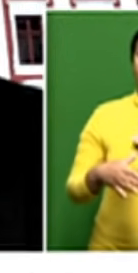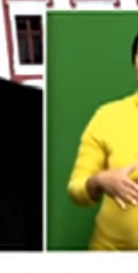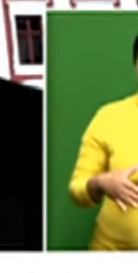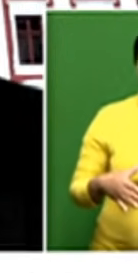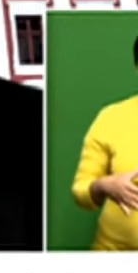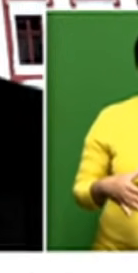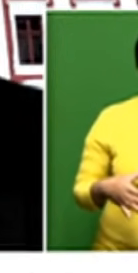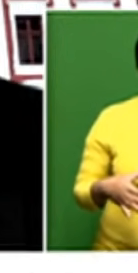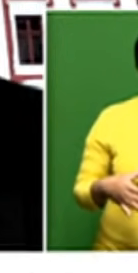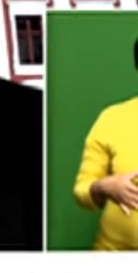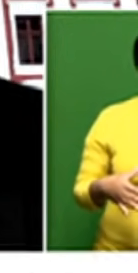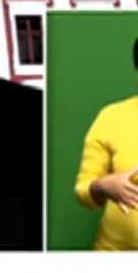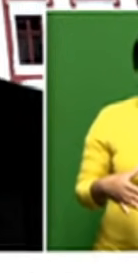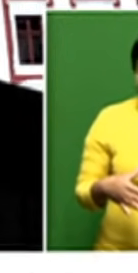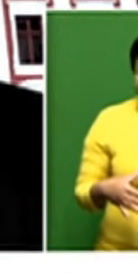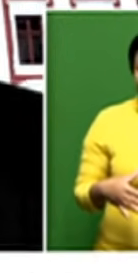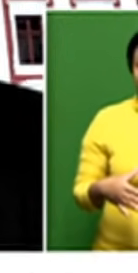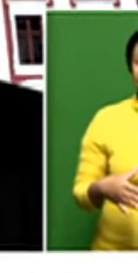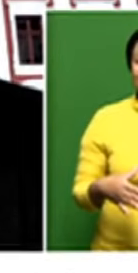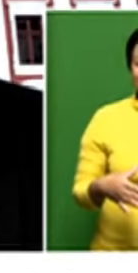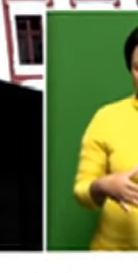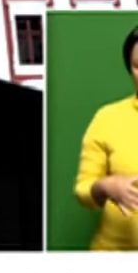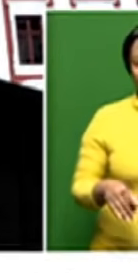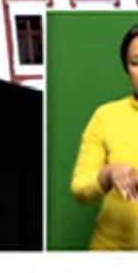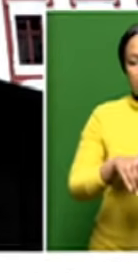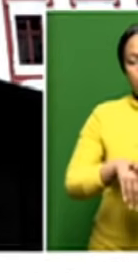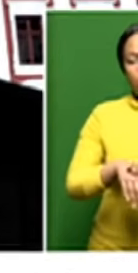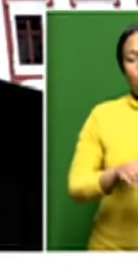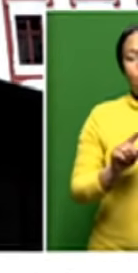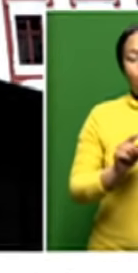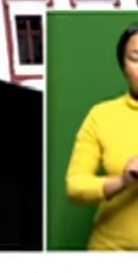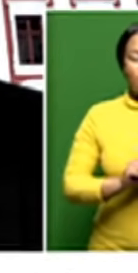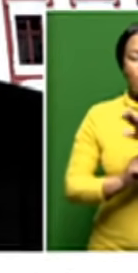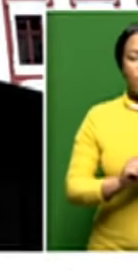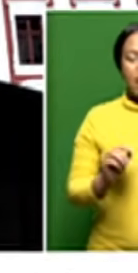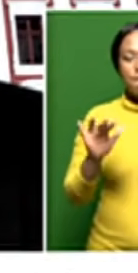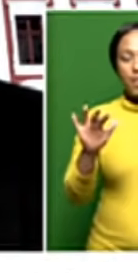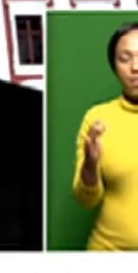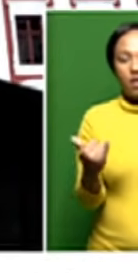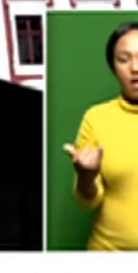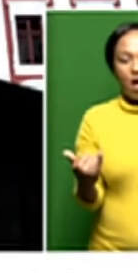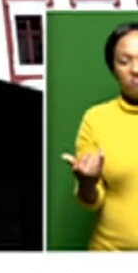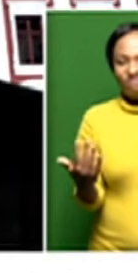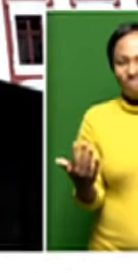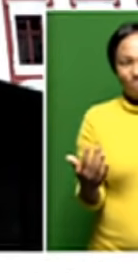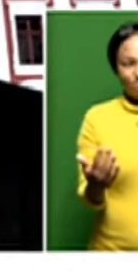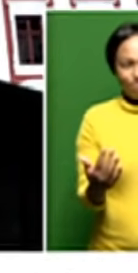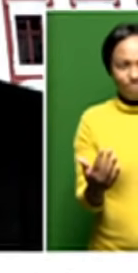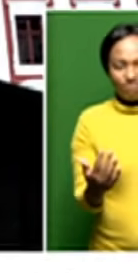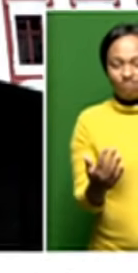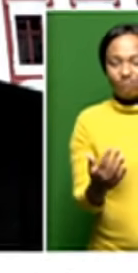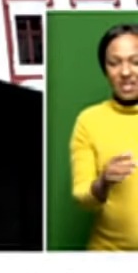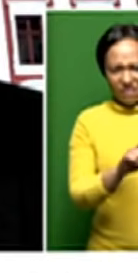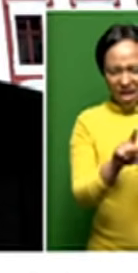just appears that that is what's lacking at the moment. And it's the South African citizen that is now being failed by exactly